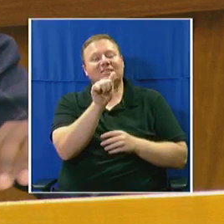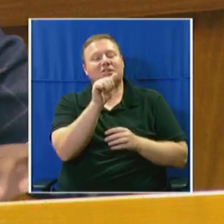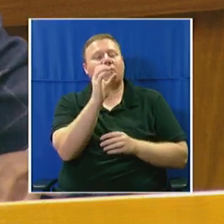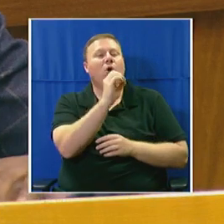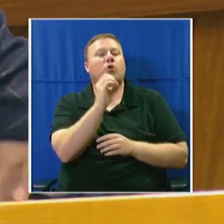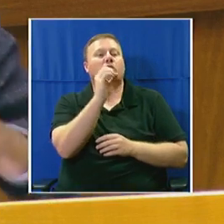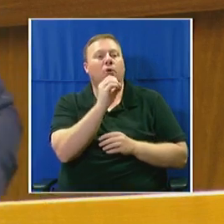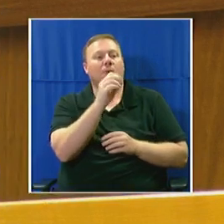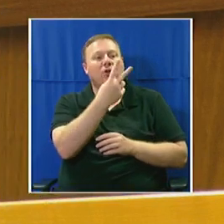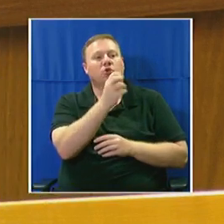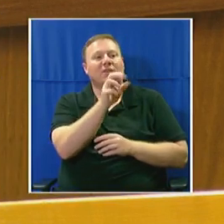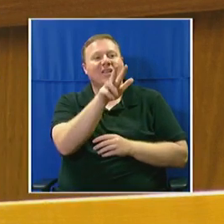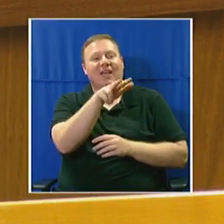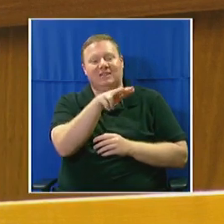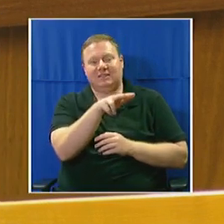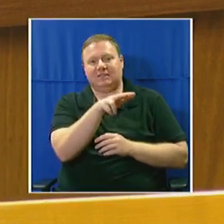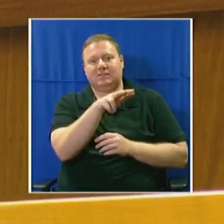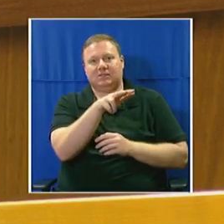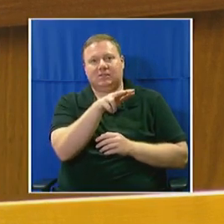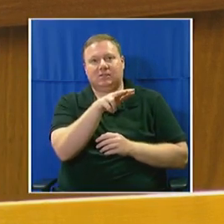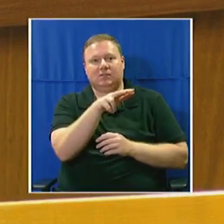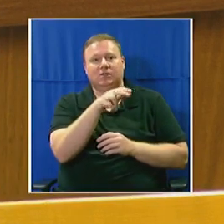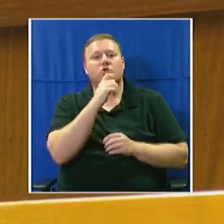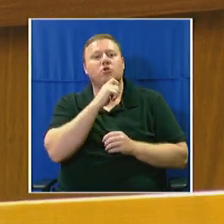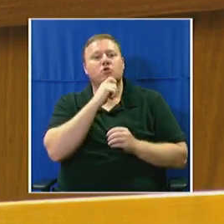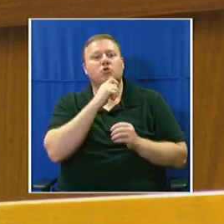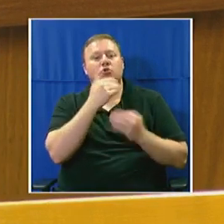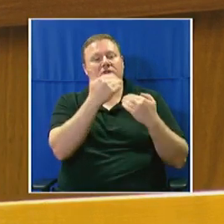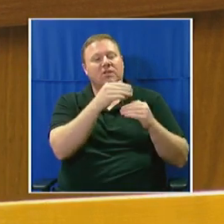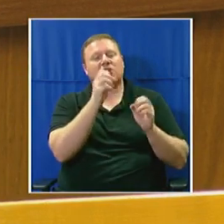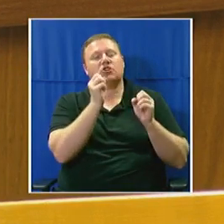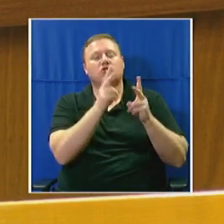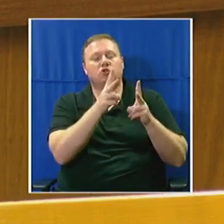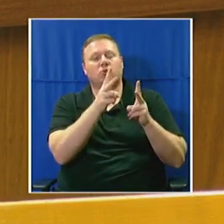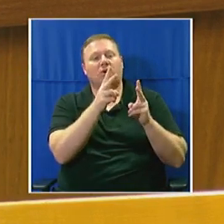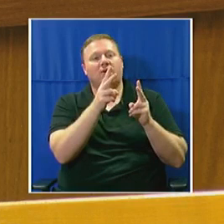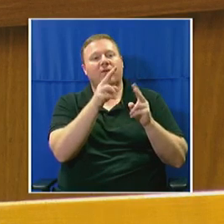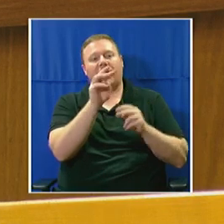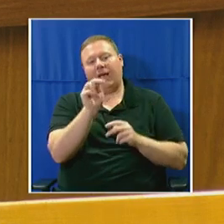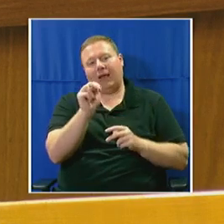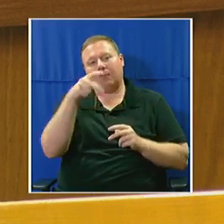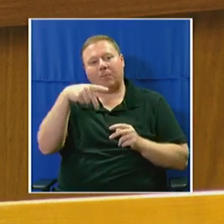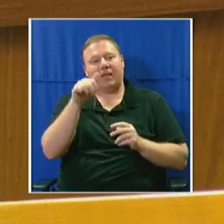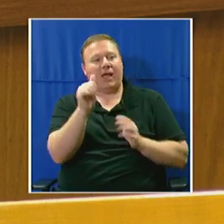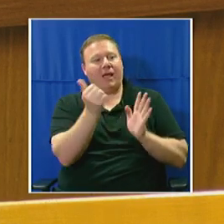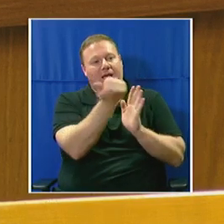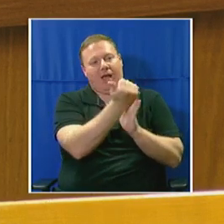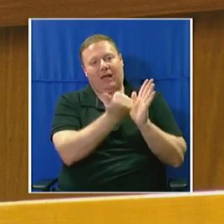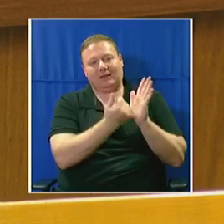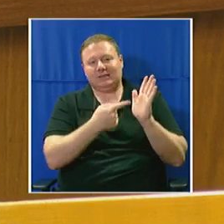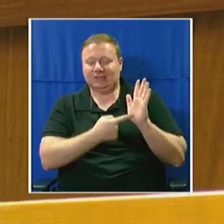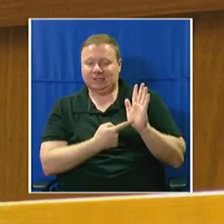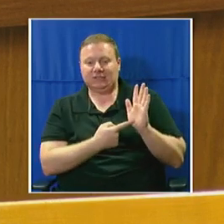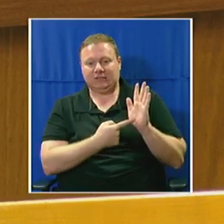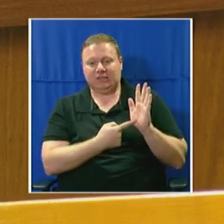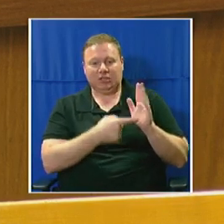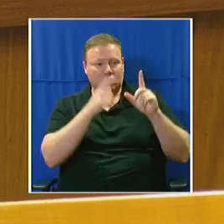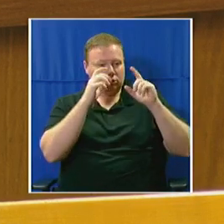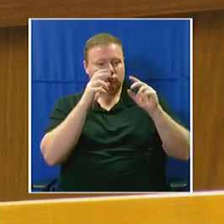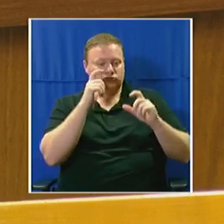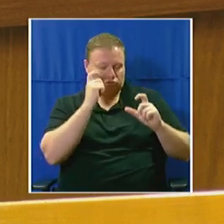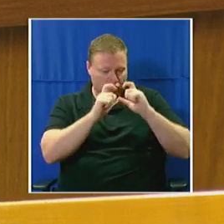courts and Advocate Lawrence were provisionally suspended from office at the NPA by president on the 26th of